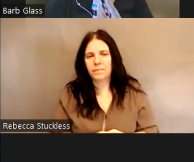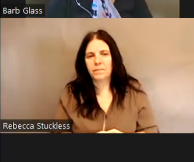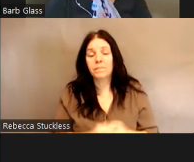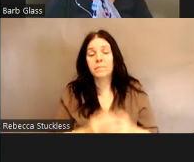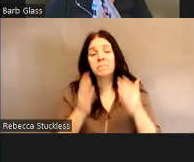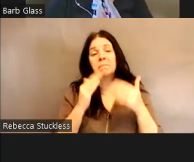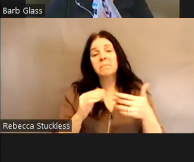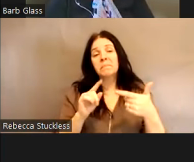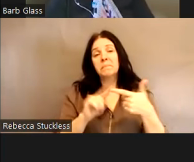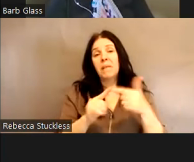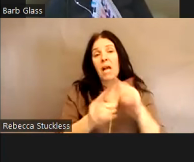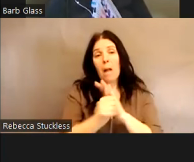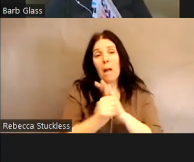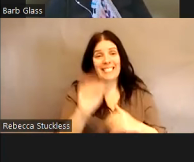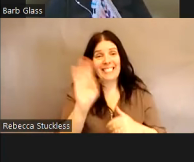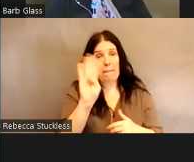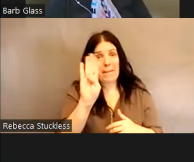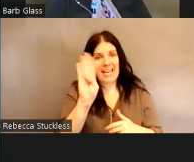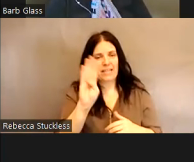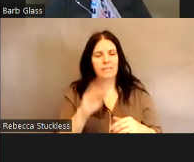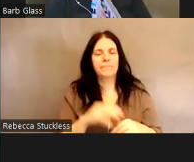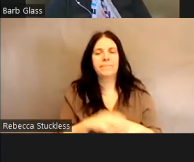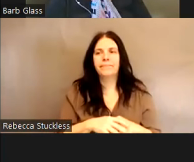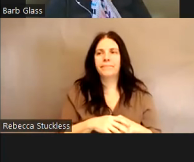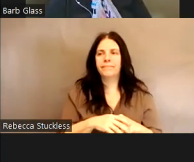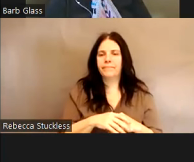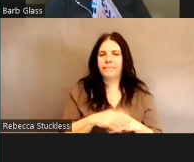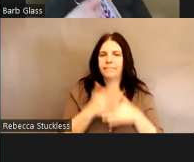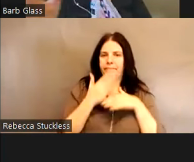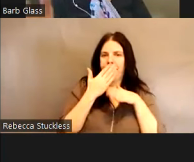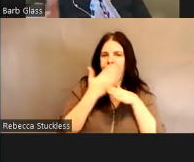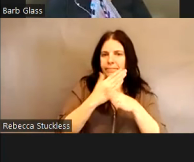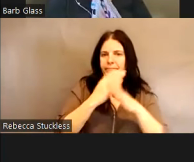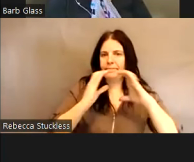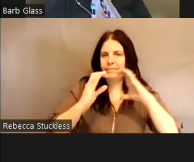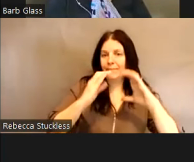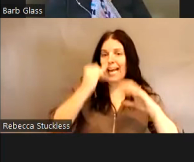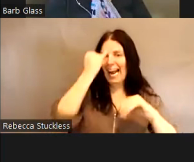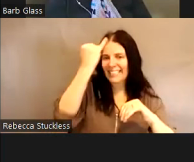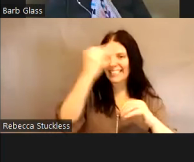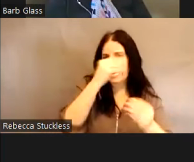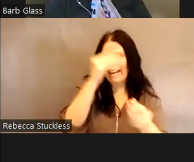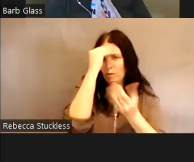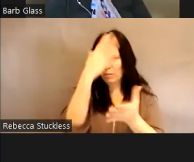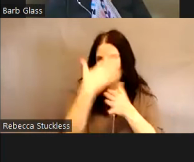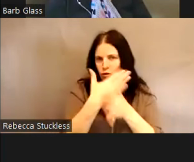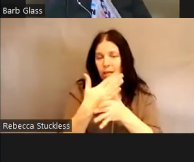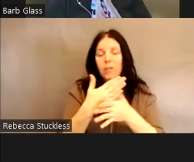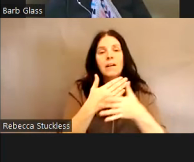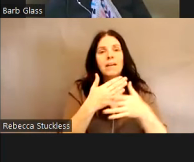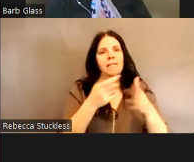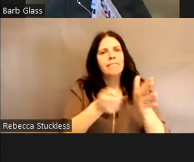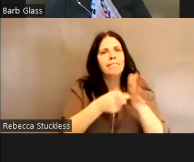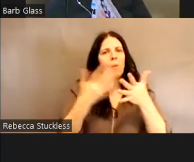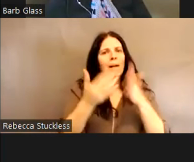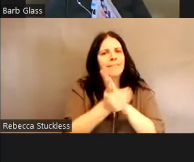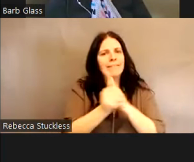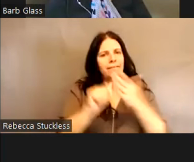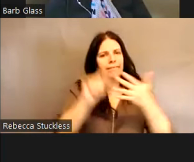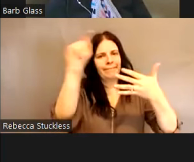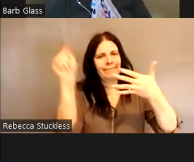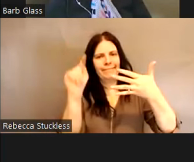Competency B, communicate ideas and information. Again, many of the similar skills for success would be